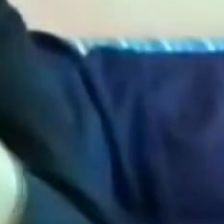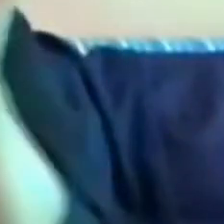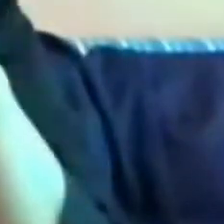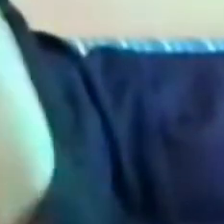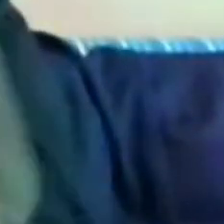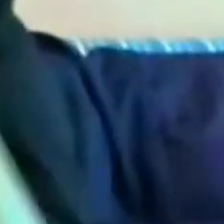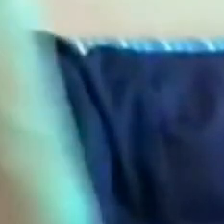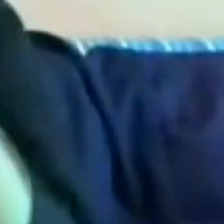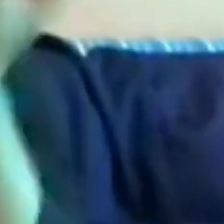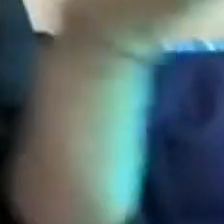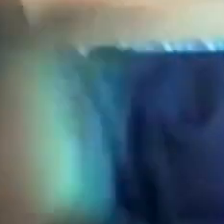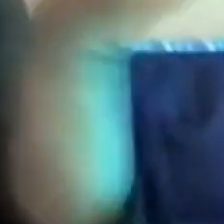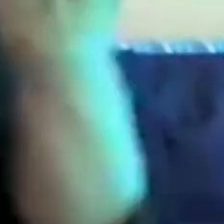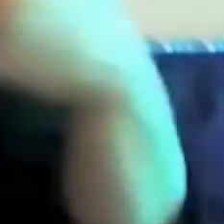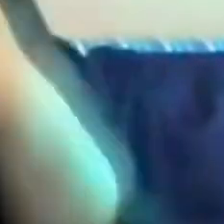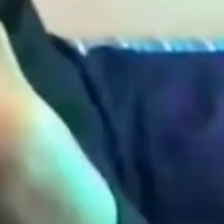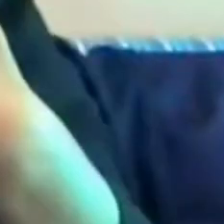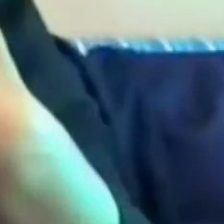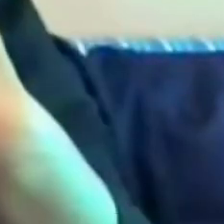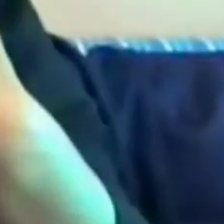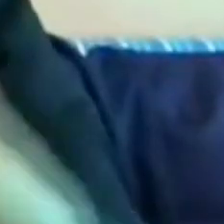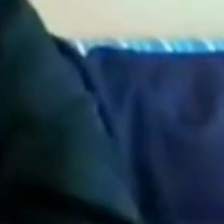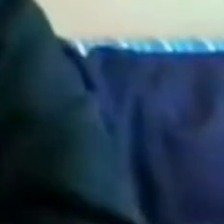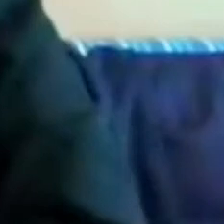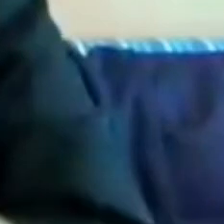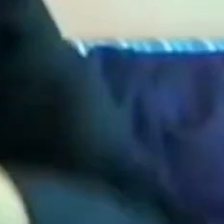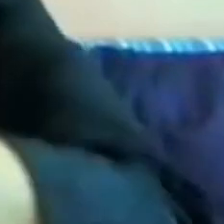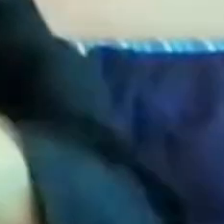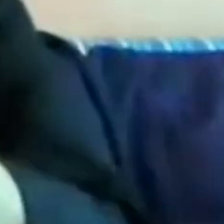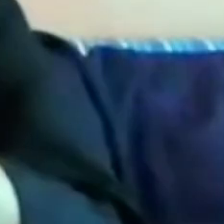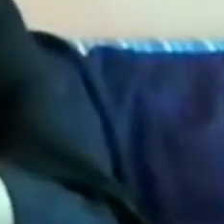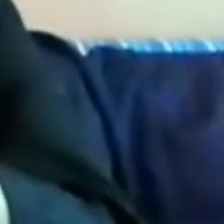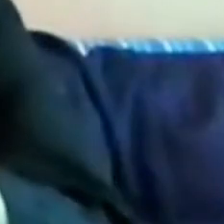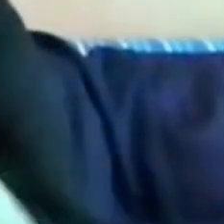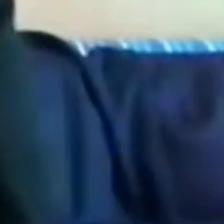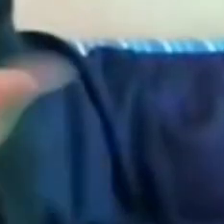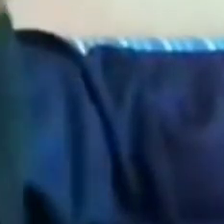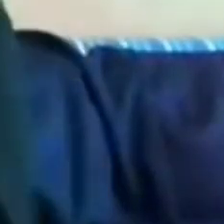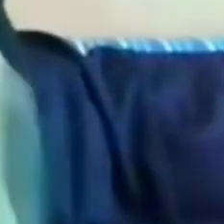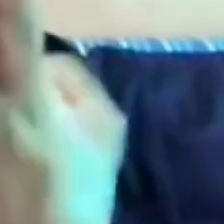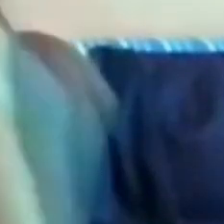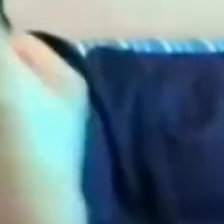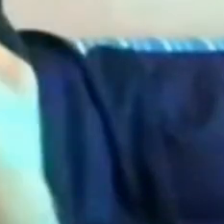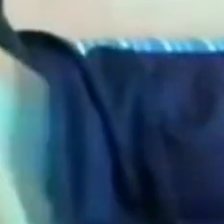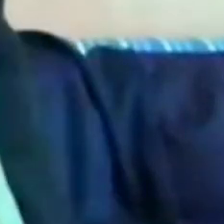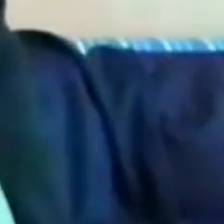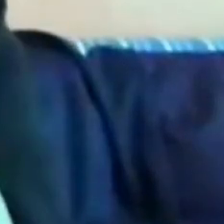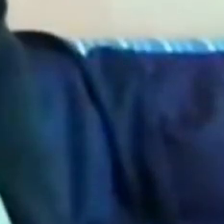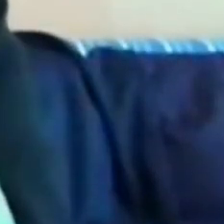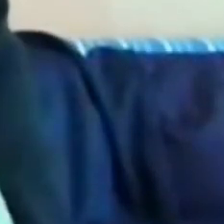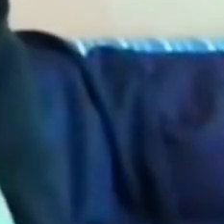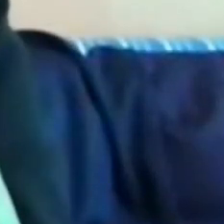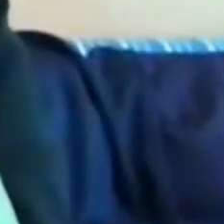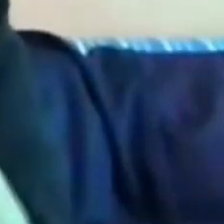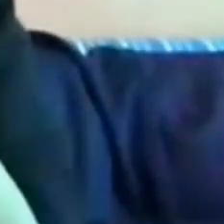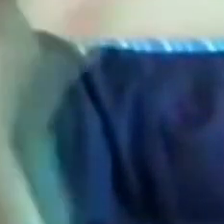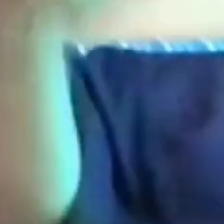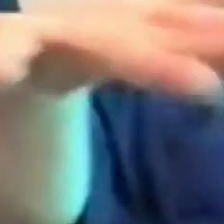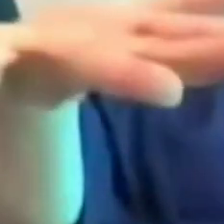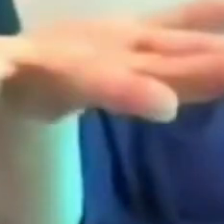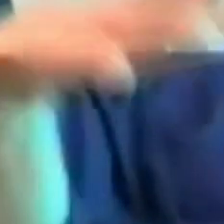This indicates the importance of the Department of Correctional Services having a needs-based approach